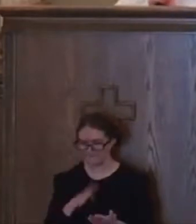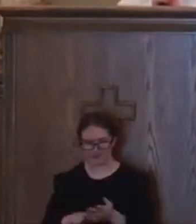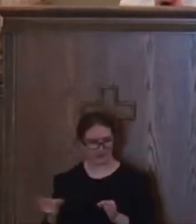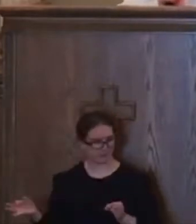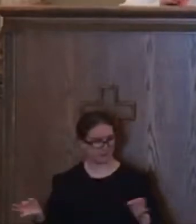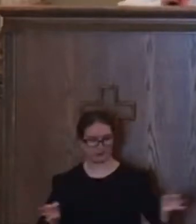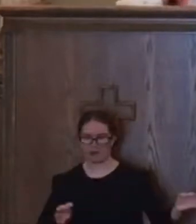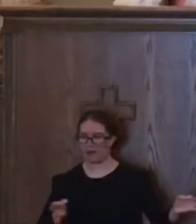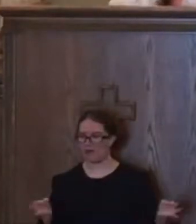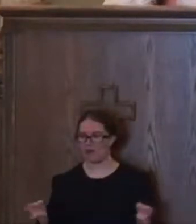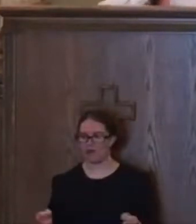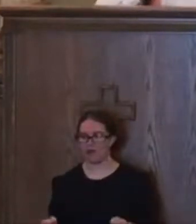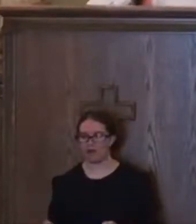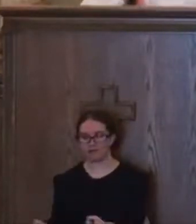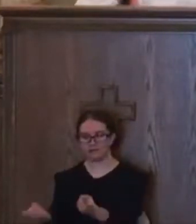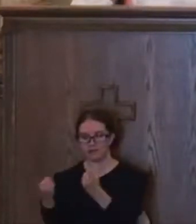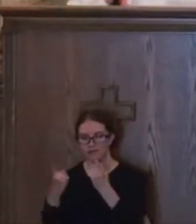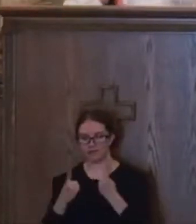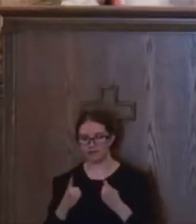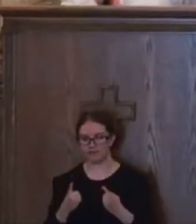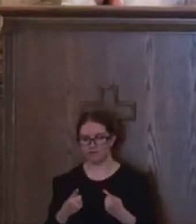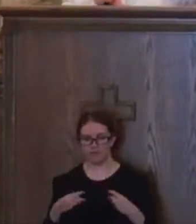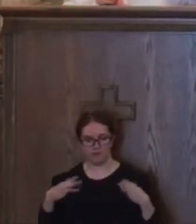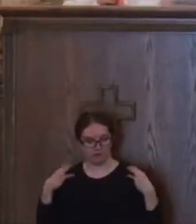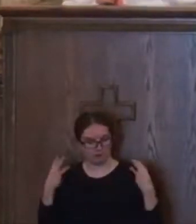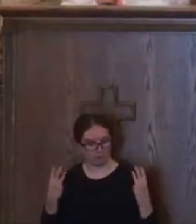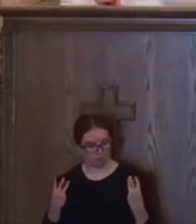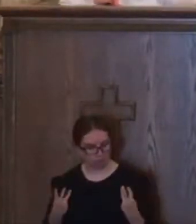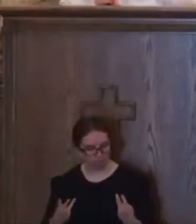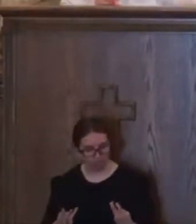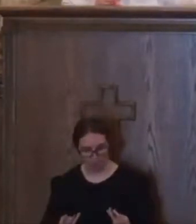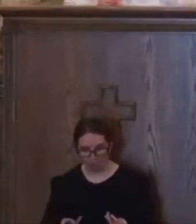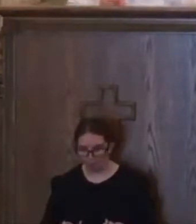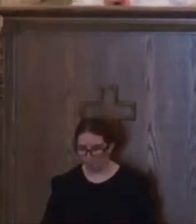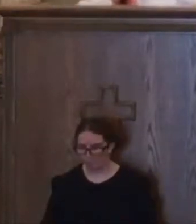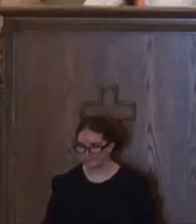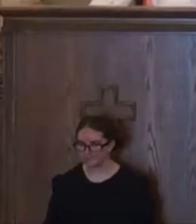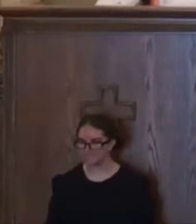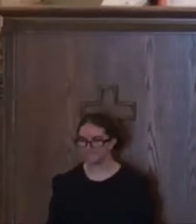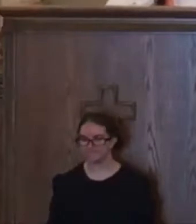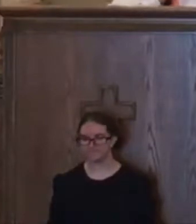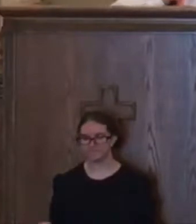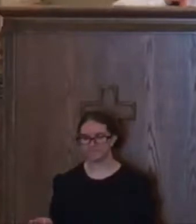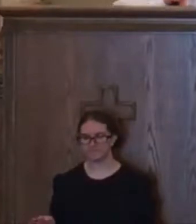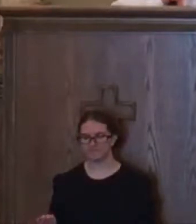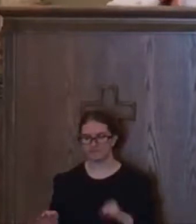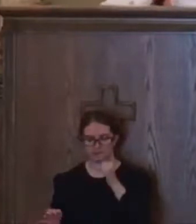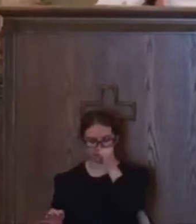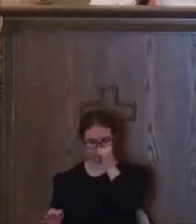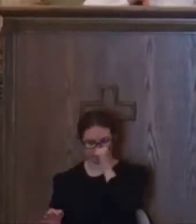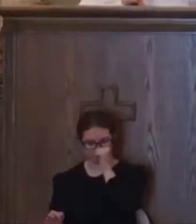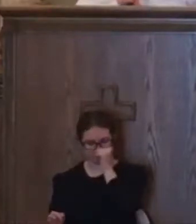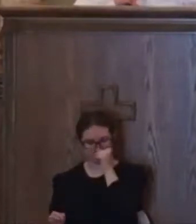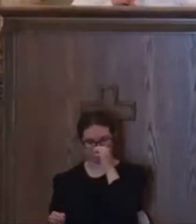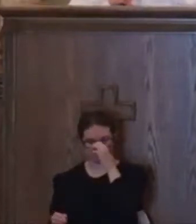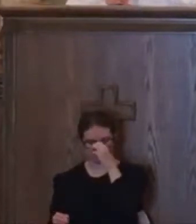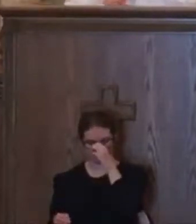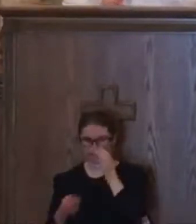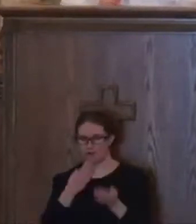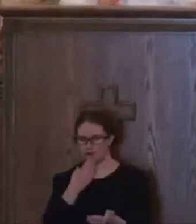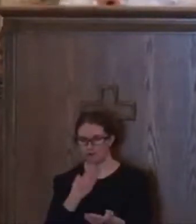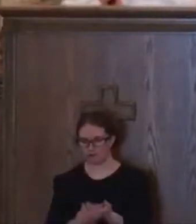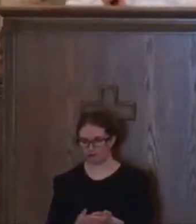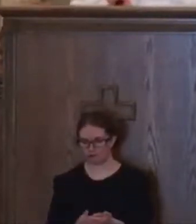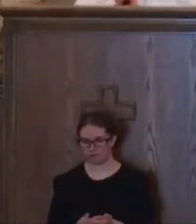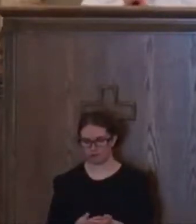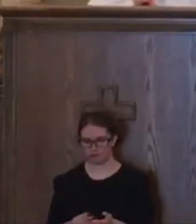down. She kept coming back until she wore the corruption down. She kept coming back until she got a good verdict, until